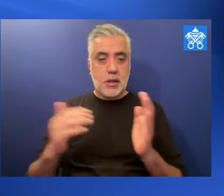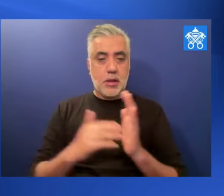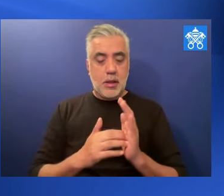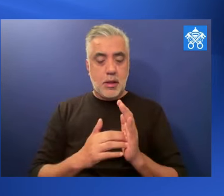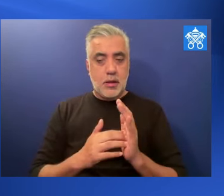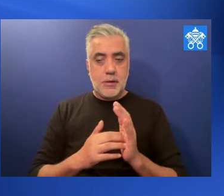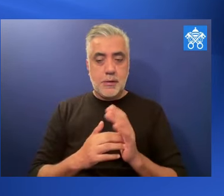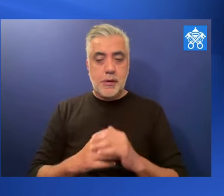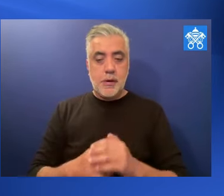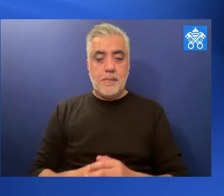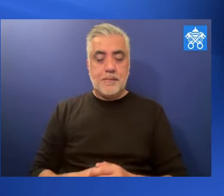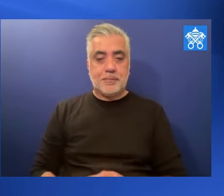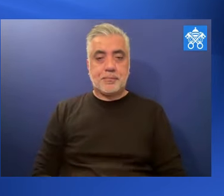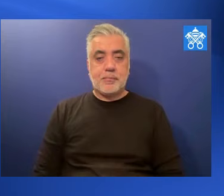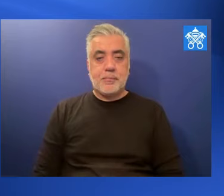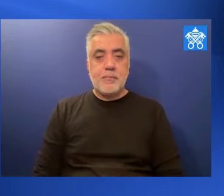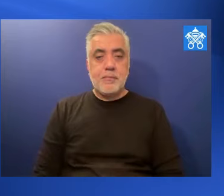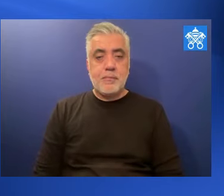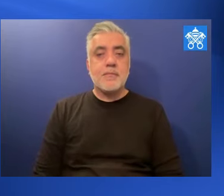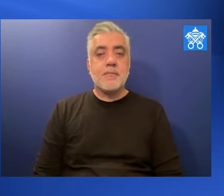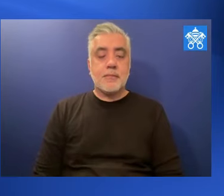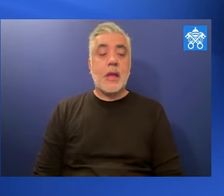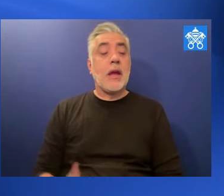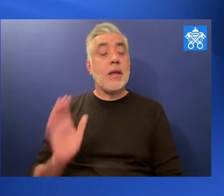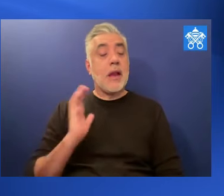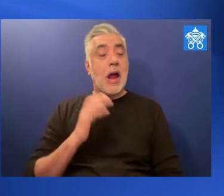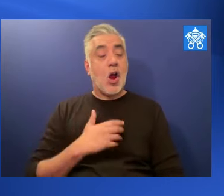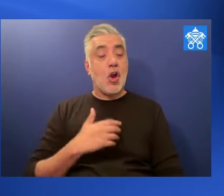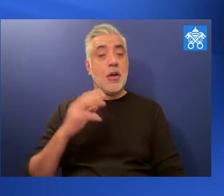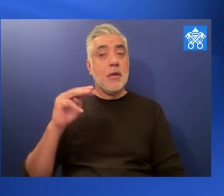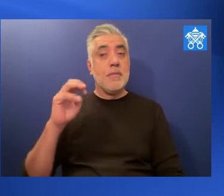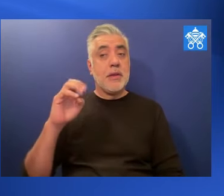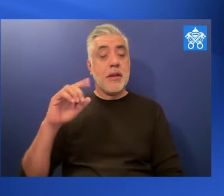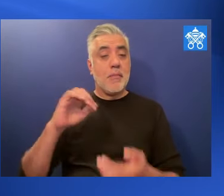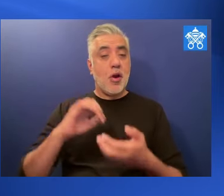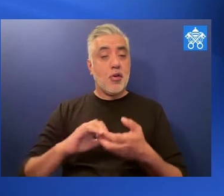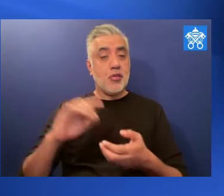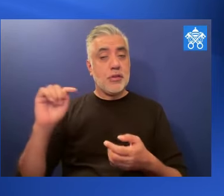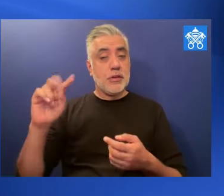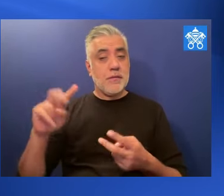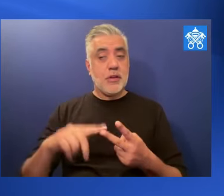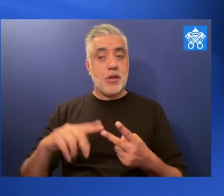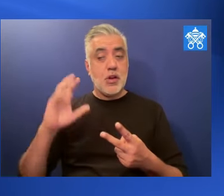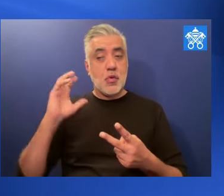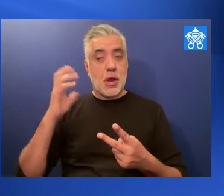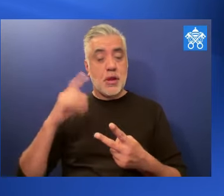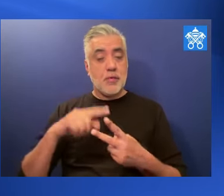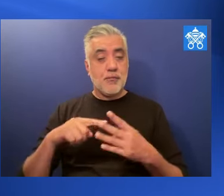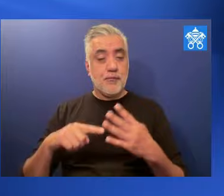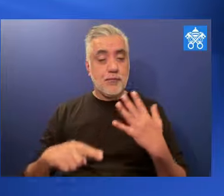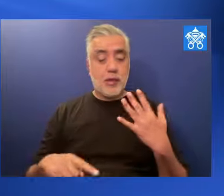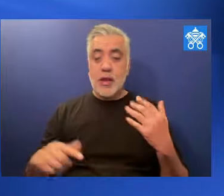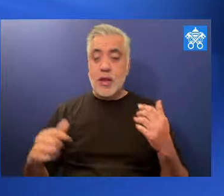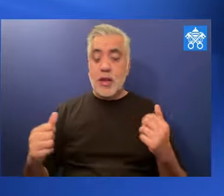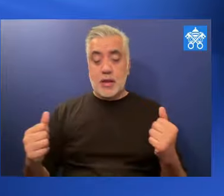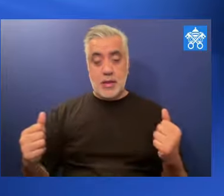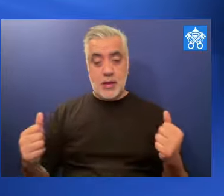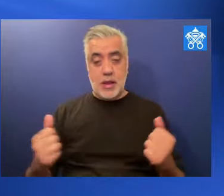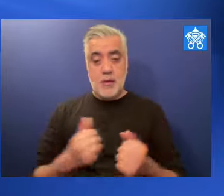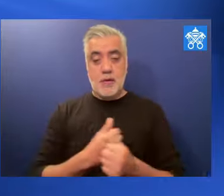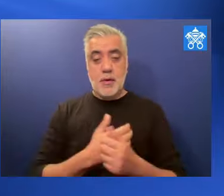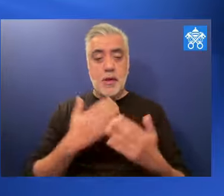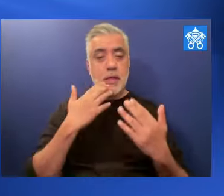TV and radio and our friends who have made this broadcast possible and thank you for joining us blessed Sunday to